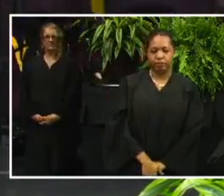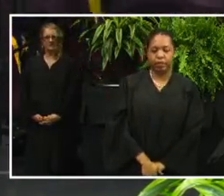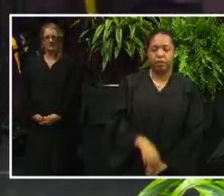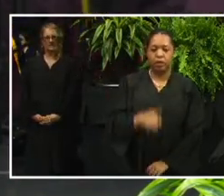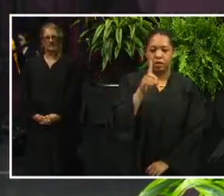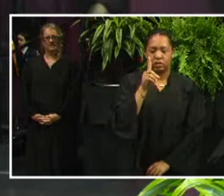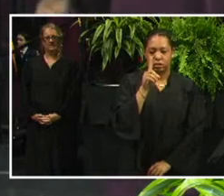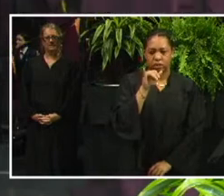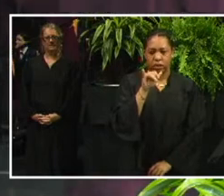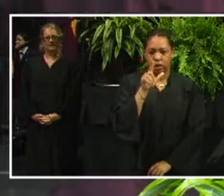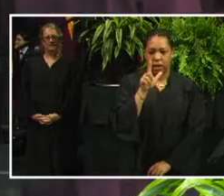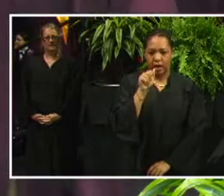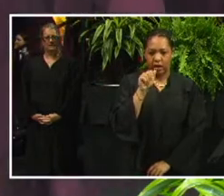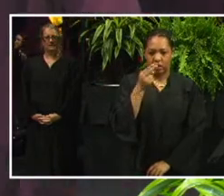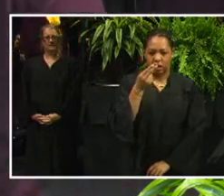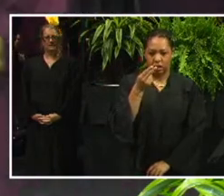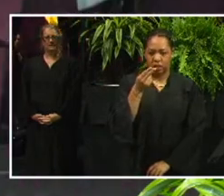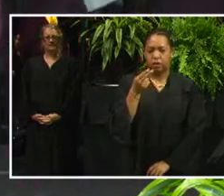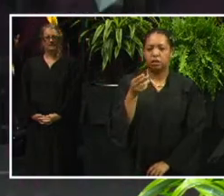Delilah Valentine.